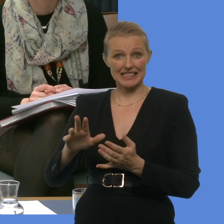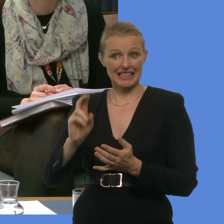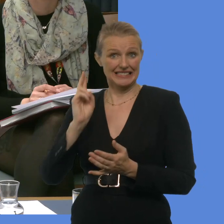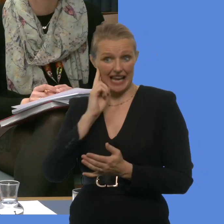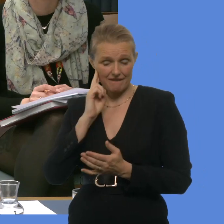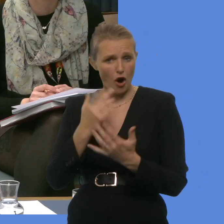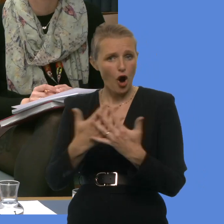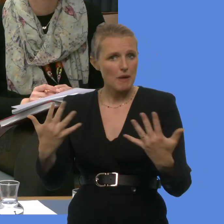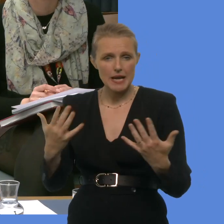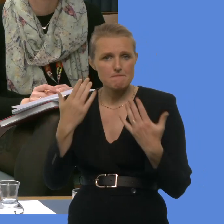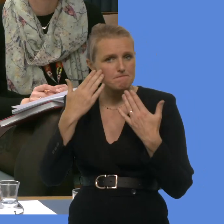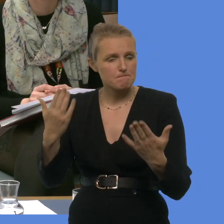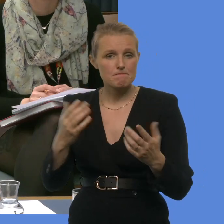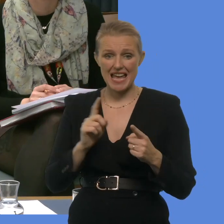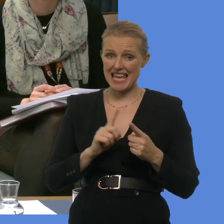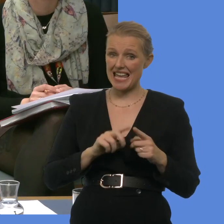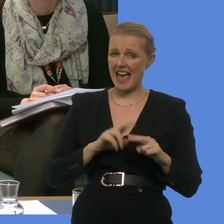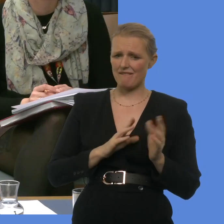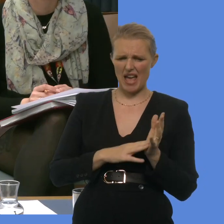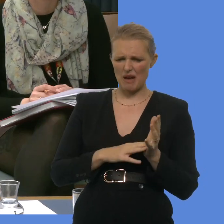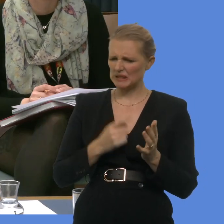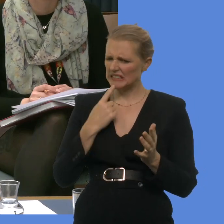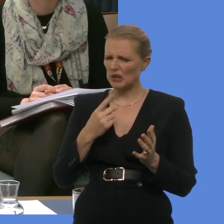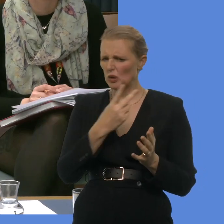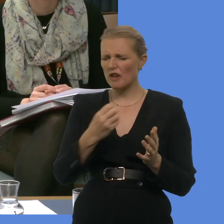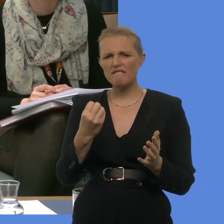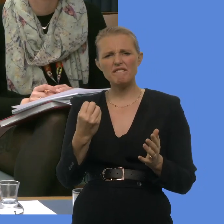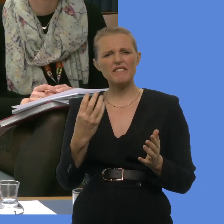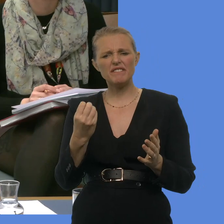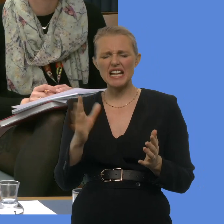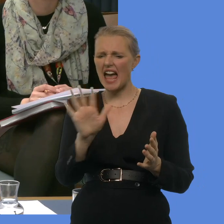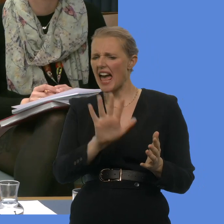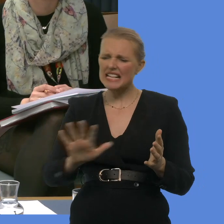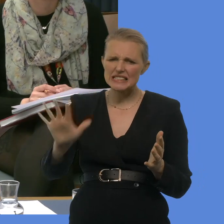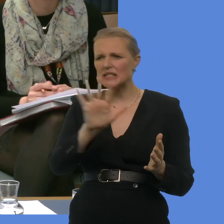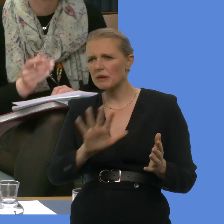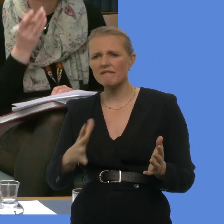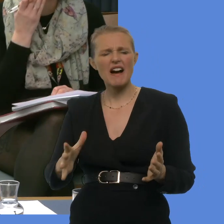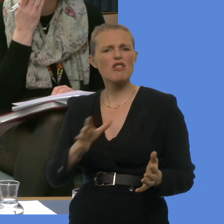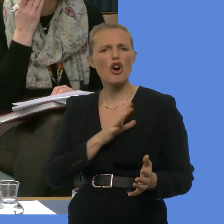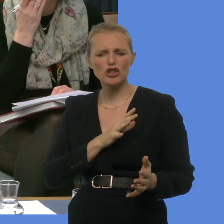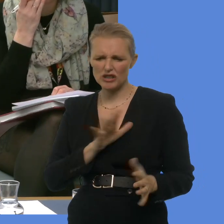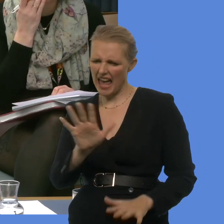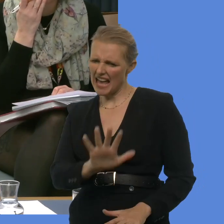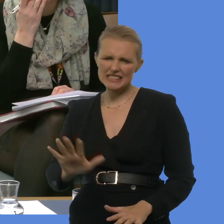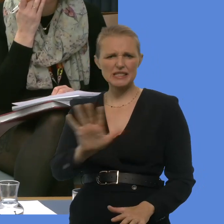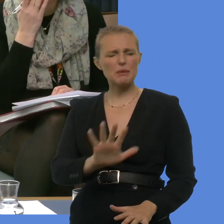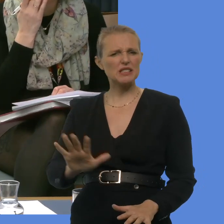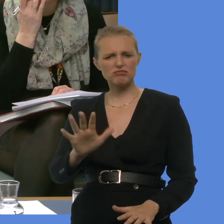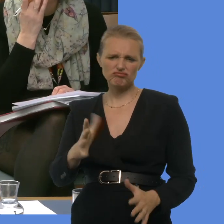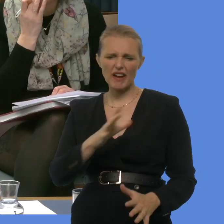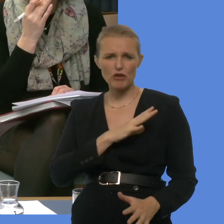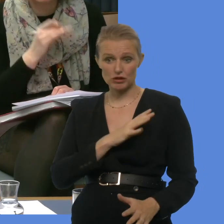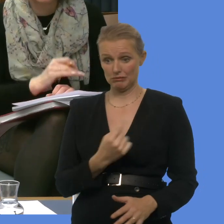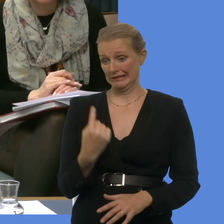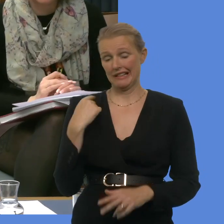Ireland. The AFM relies on a 2015 estimate of at least 5,000 sign language users. And in